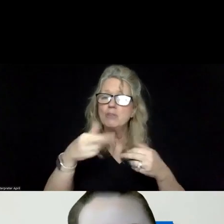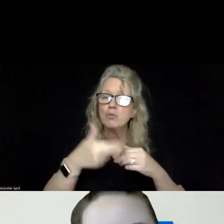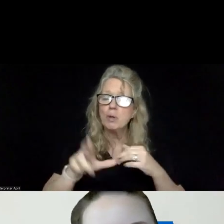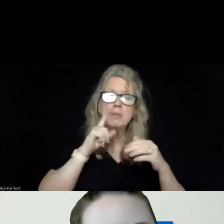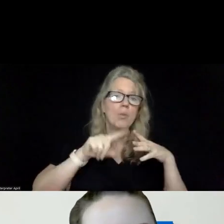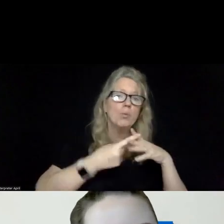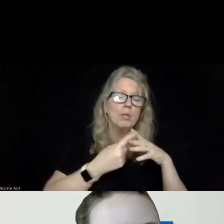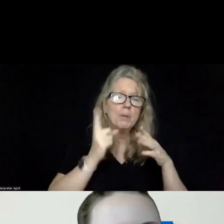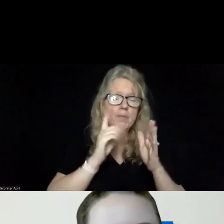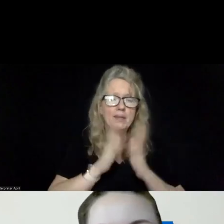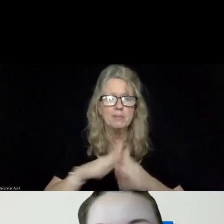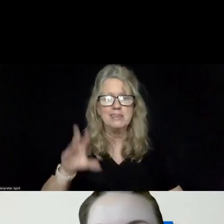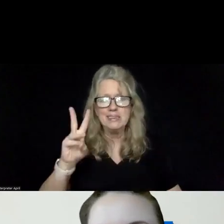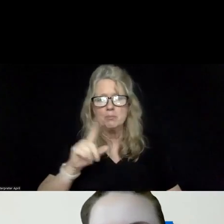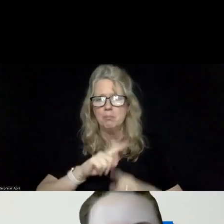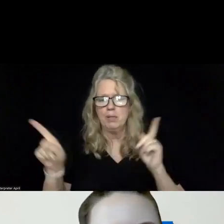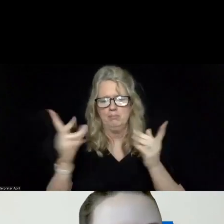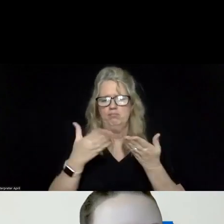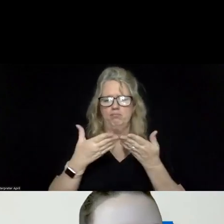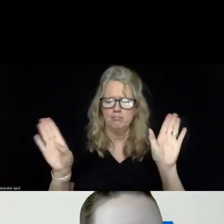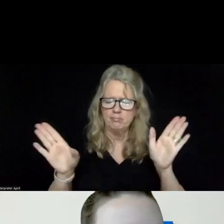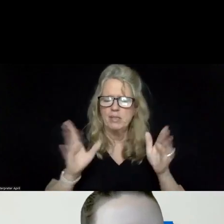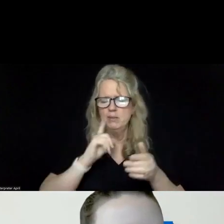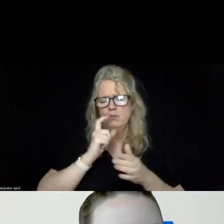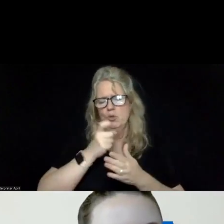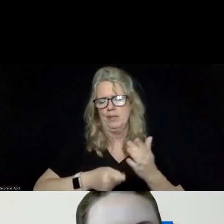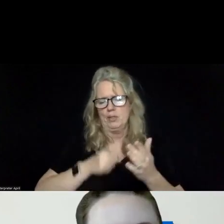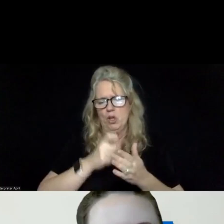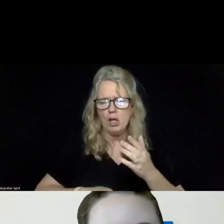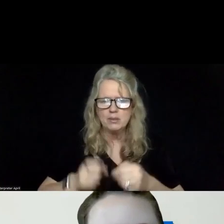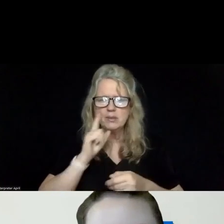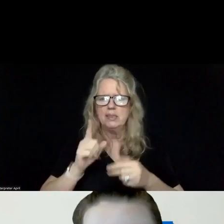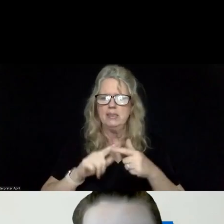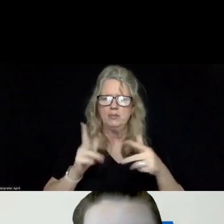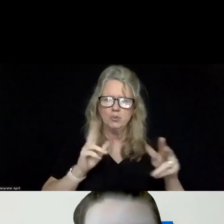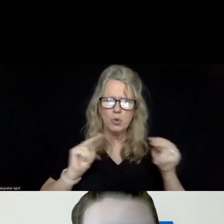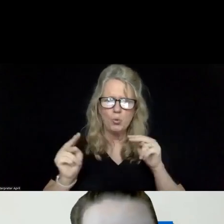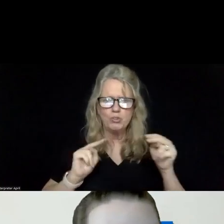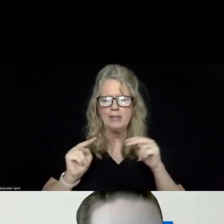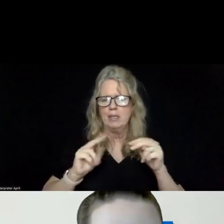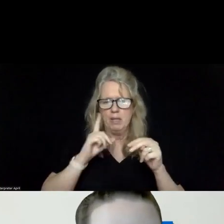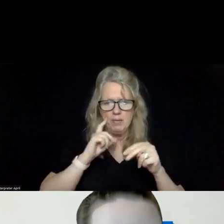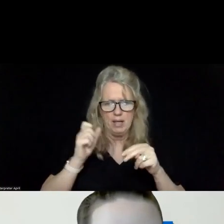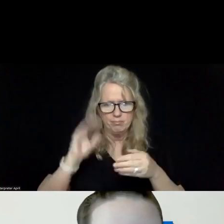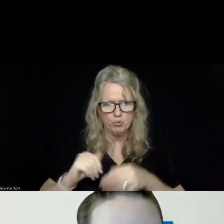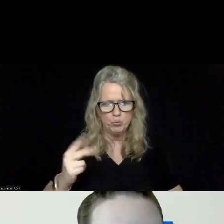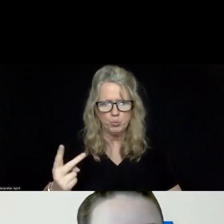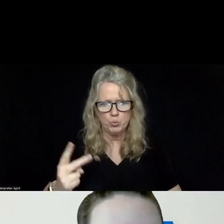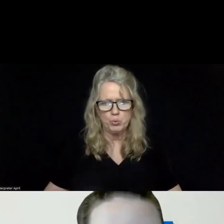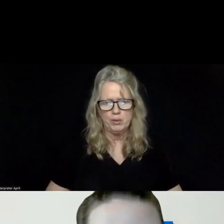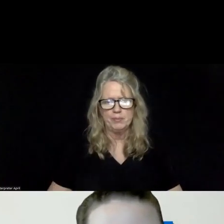original ask had been 6, but as kind of the overall costs of the package was negotiated, that was lowered to 2.